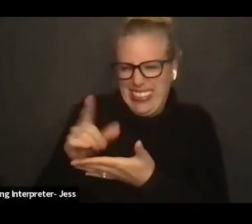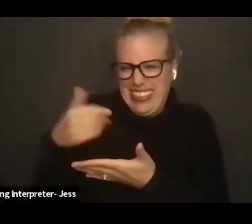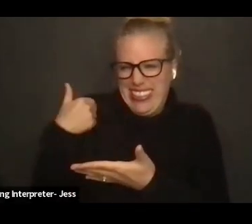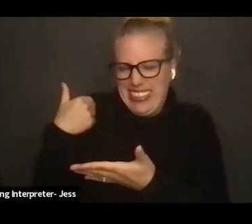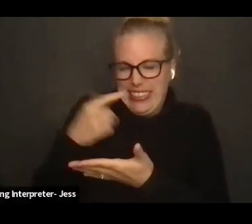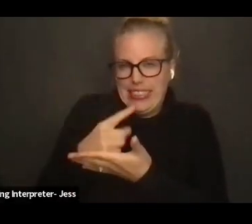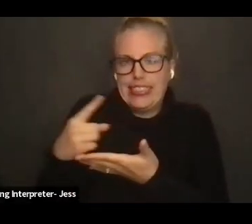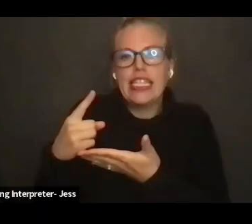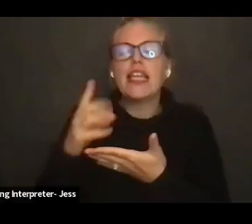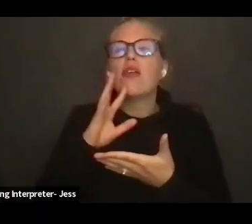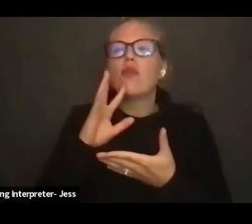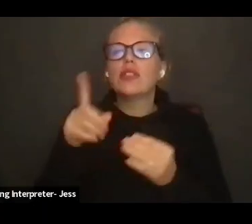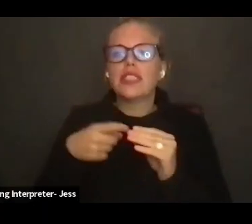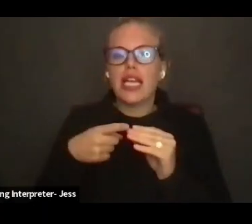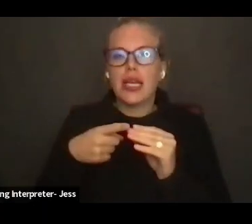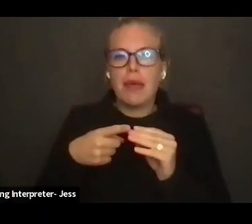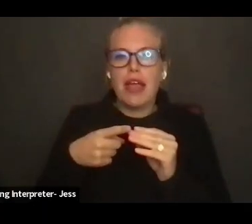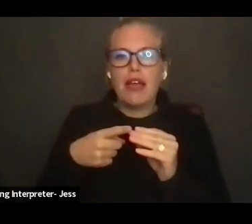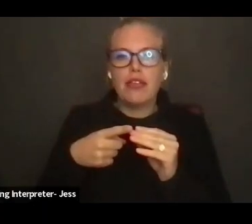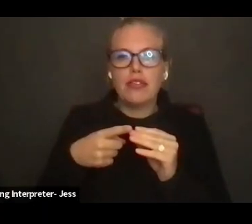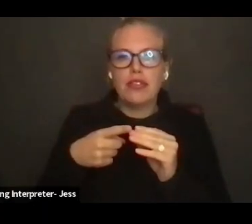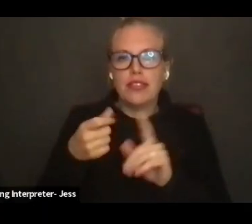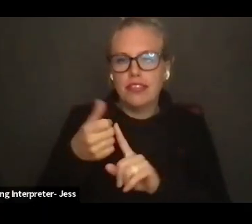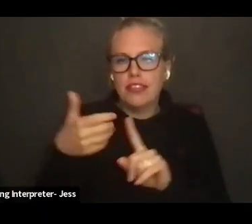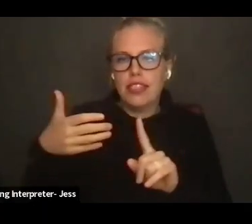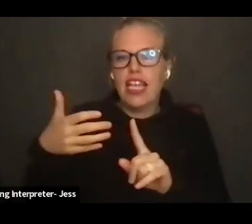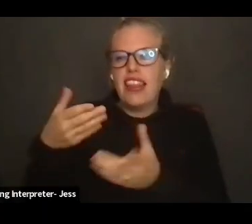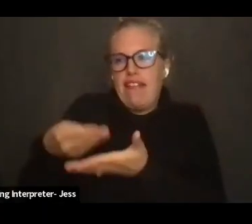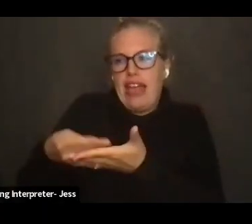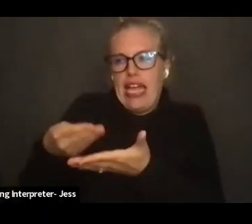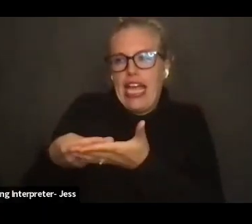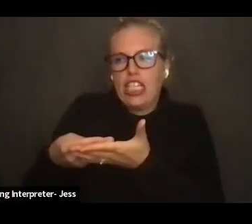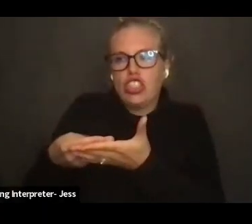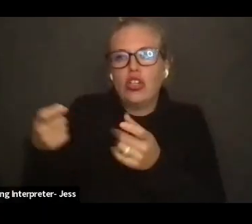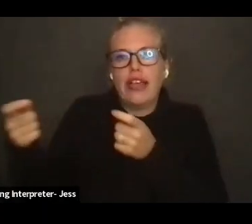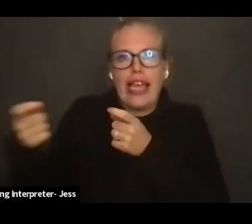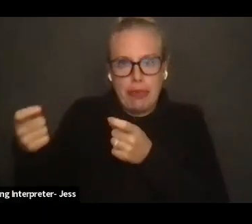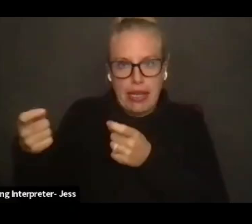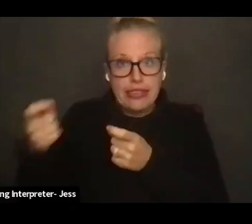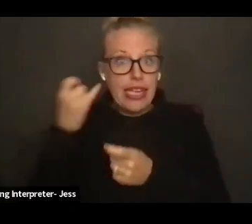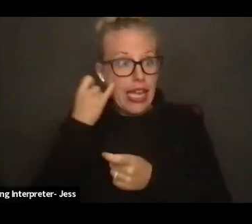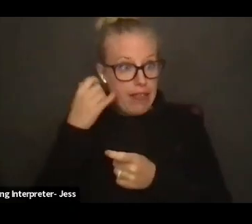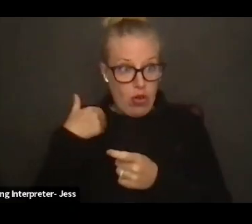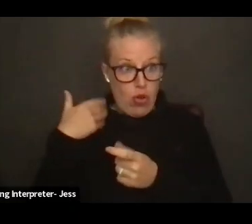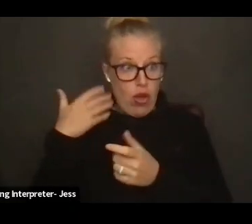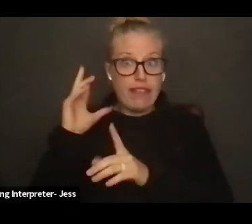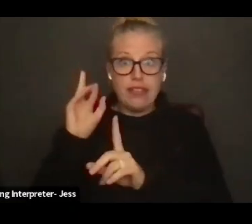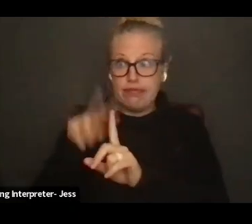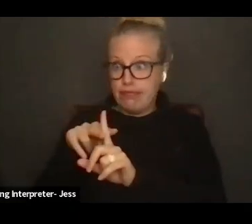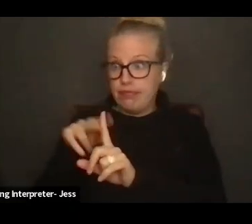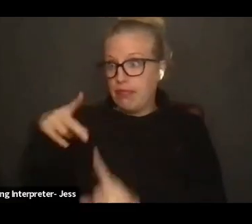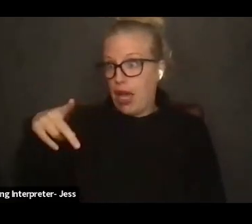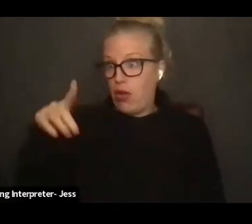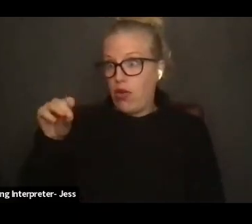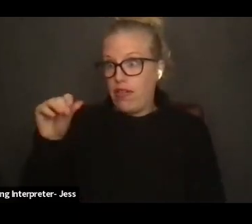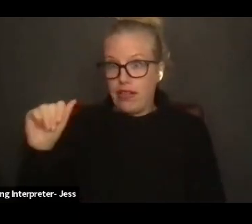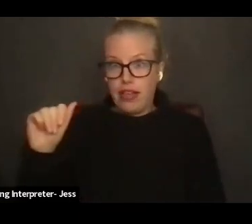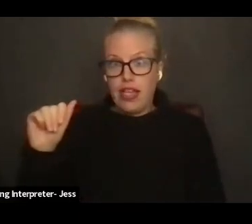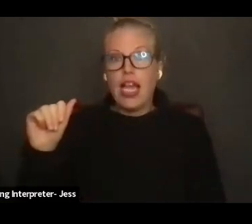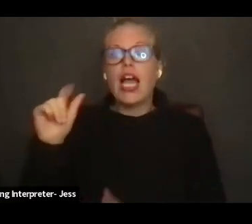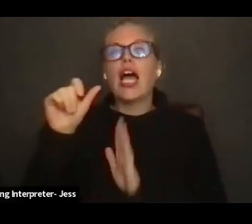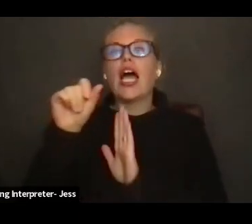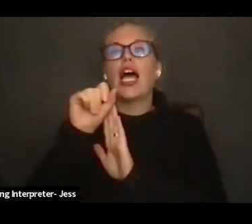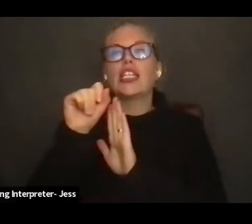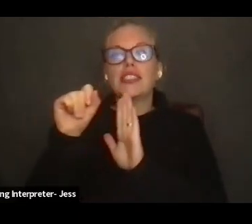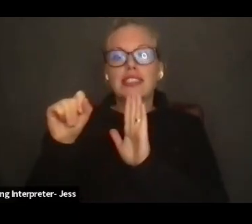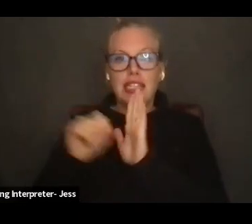that would cover the financial aspect. So if you had a power of attorney agent under a statutory short form power of